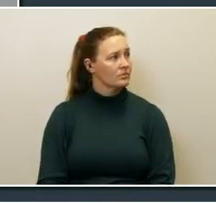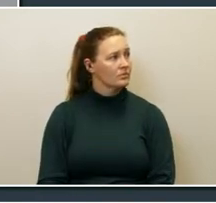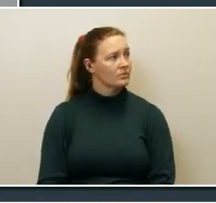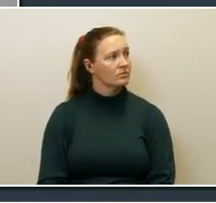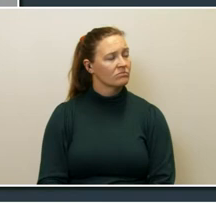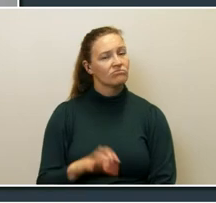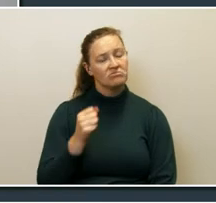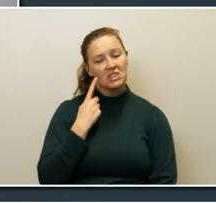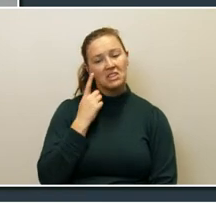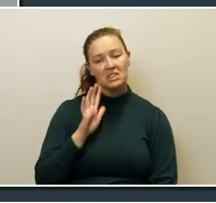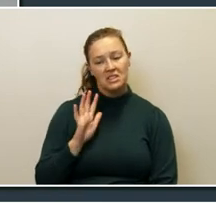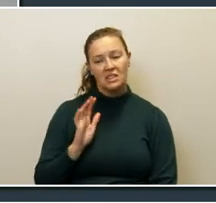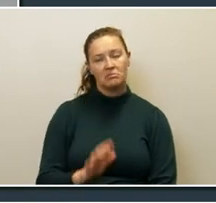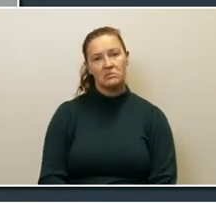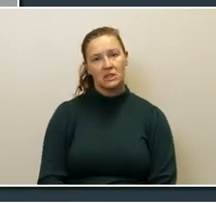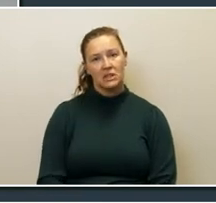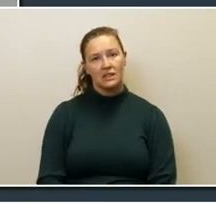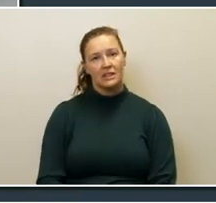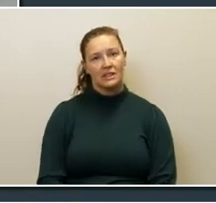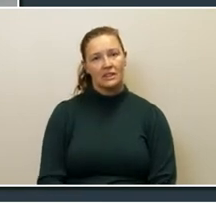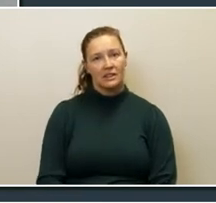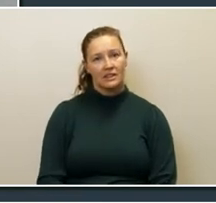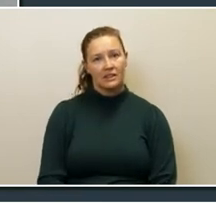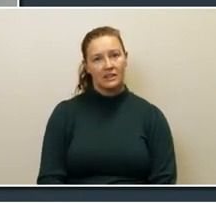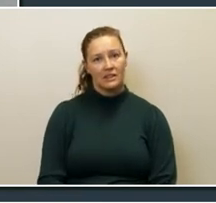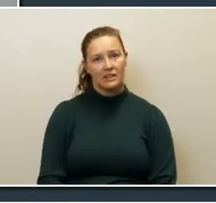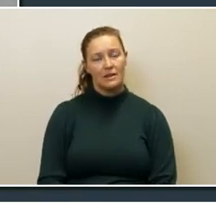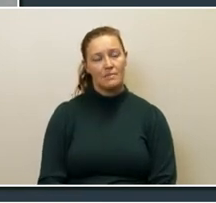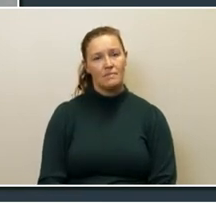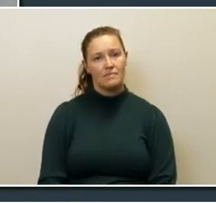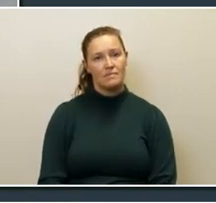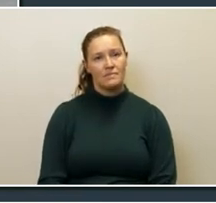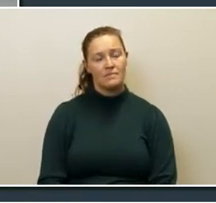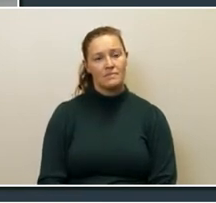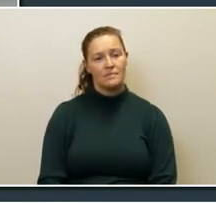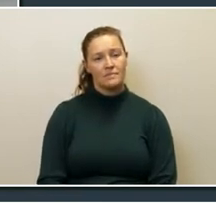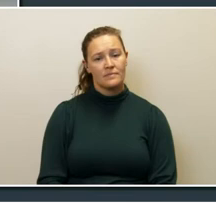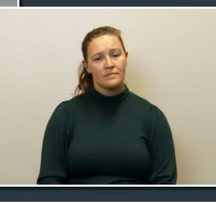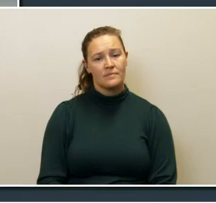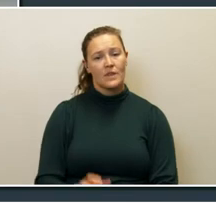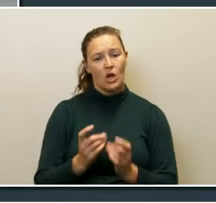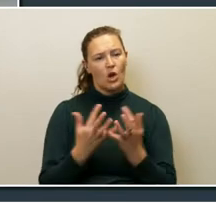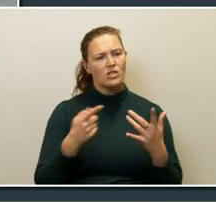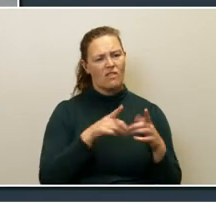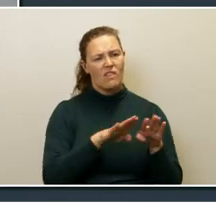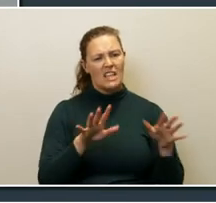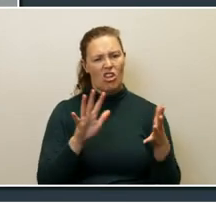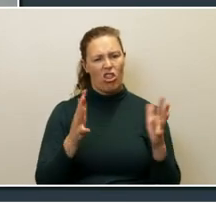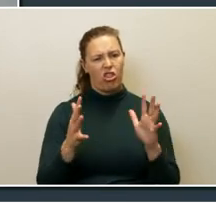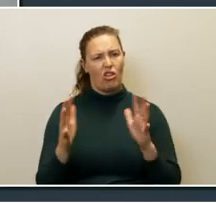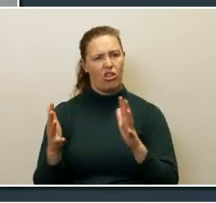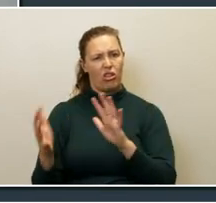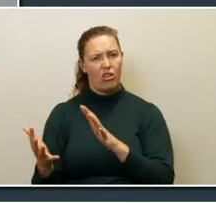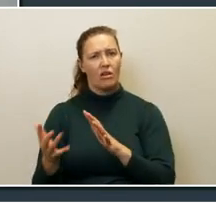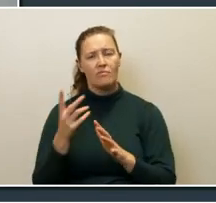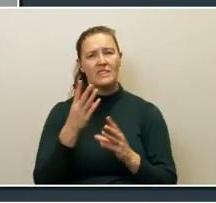Yeah, I think that's just about it. Yeah, and as far as, you know, a lot of these flats are in disrepair, and some